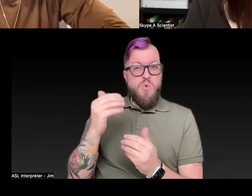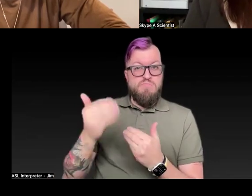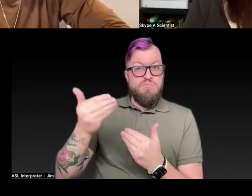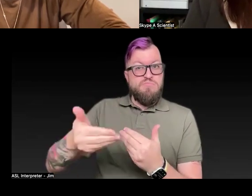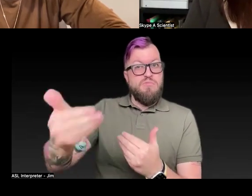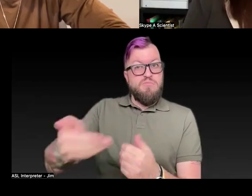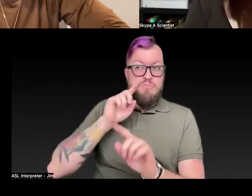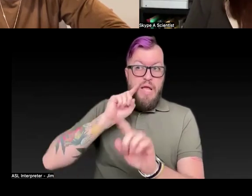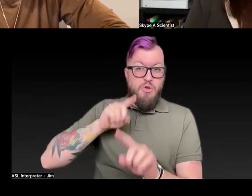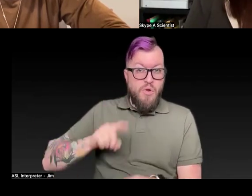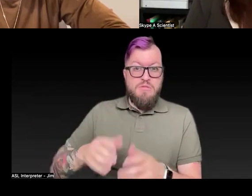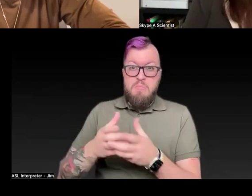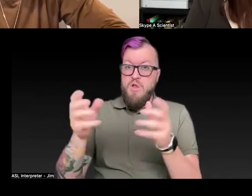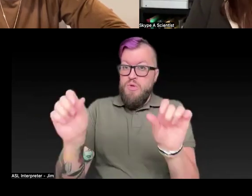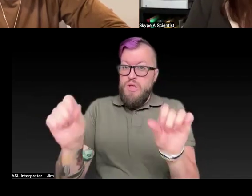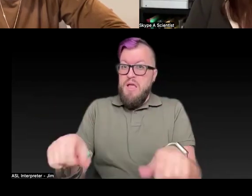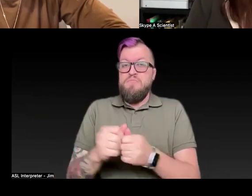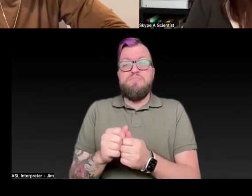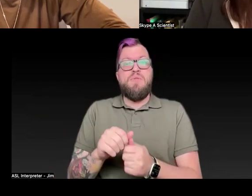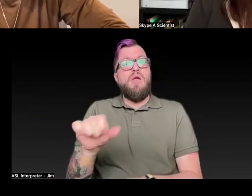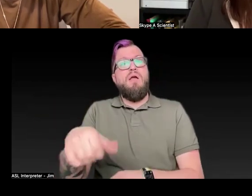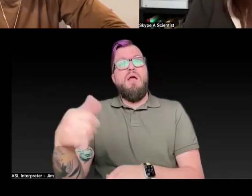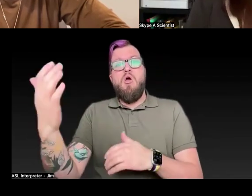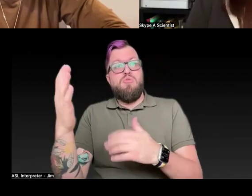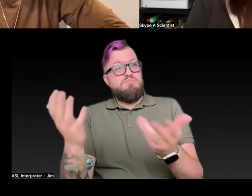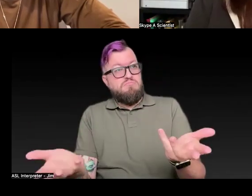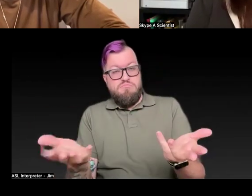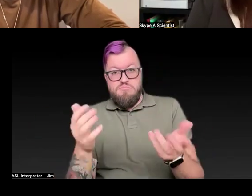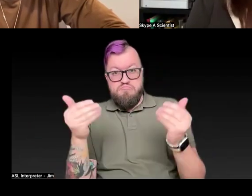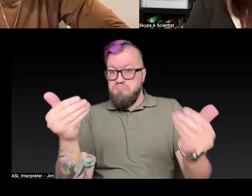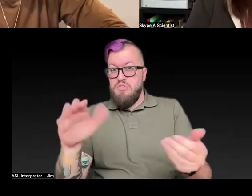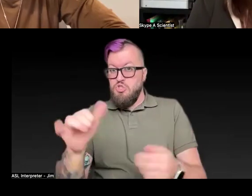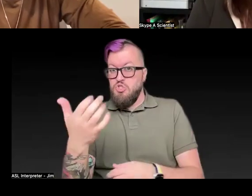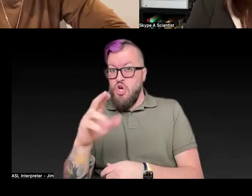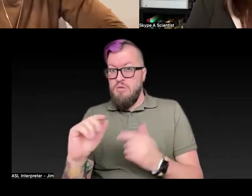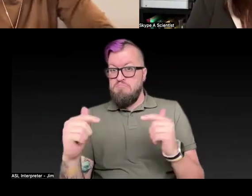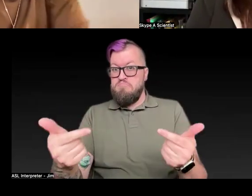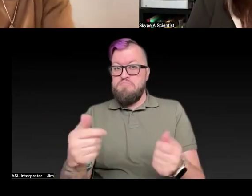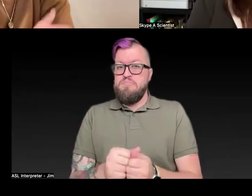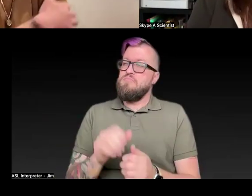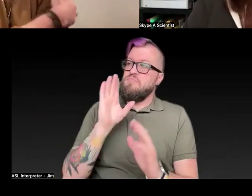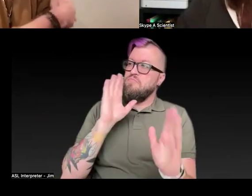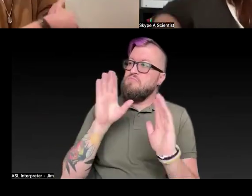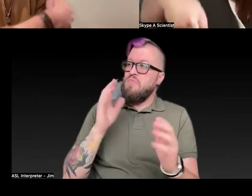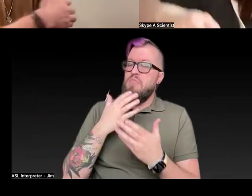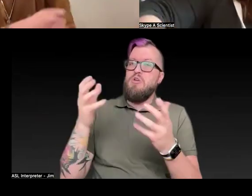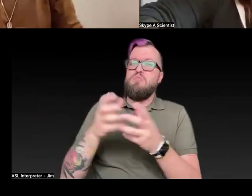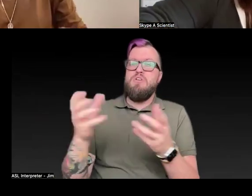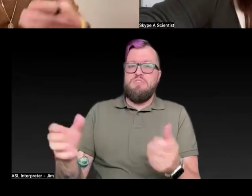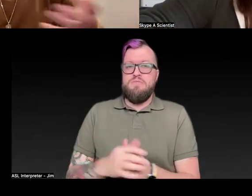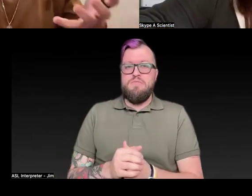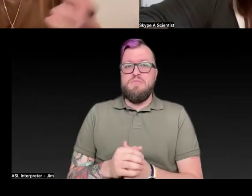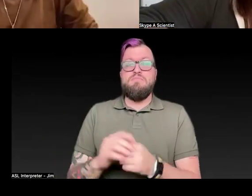Um, Other than that, let's get to it. John, take it away. Great. Well, thanks so much, Sarah. So I'll